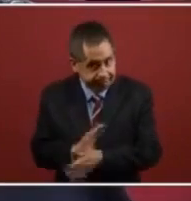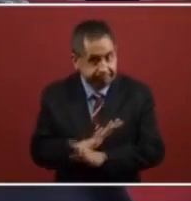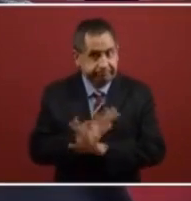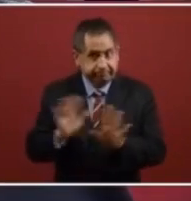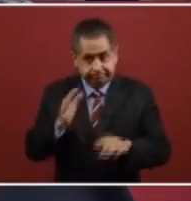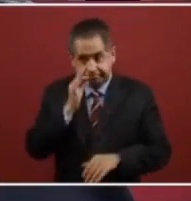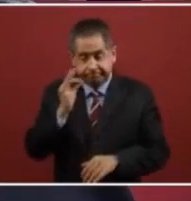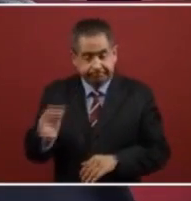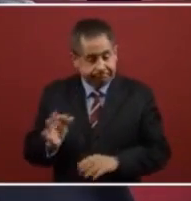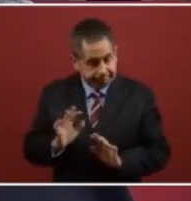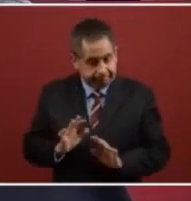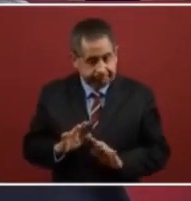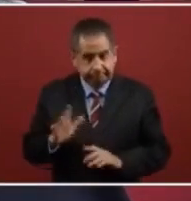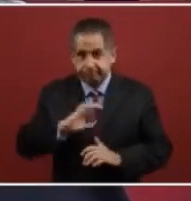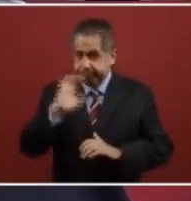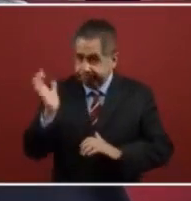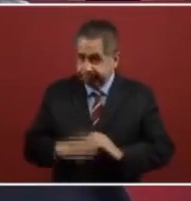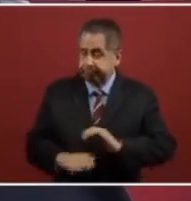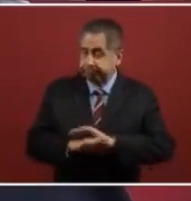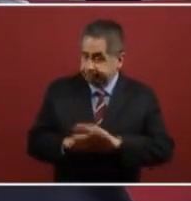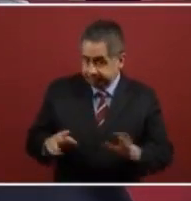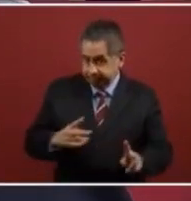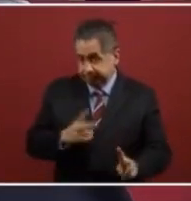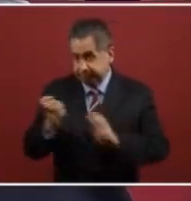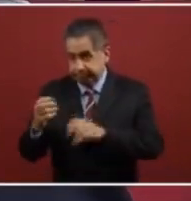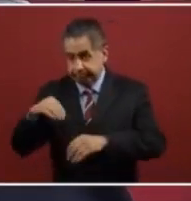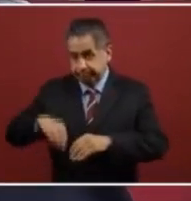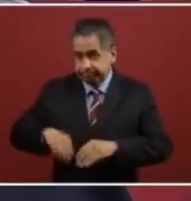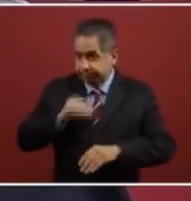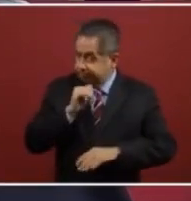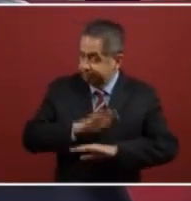more thievery. Que ya se acabó. It's ended.